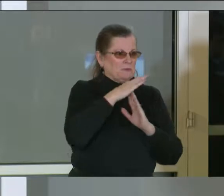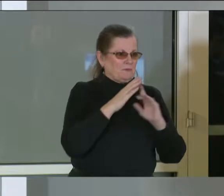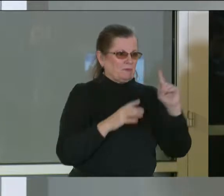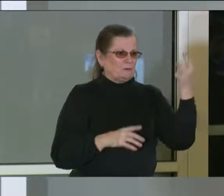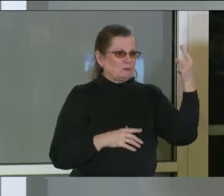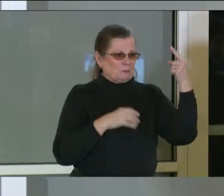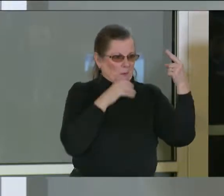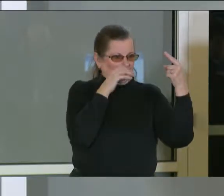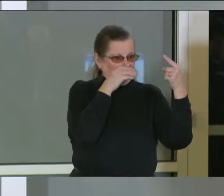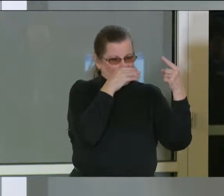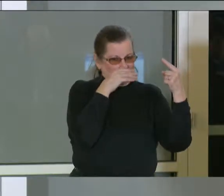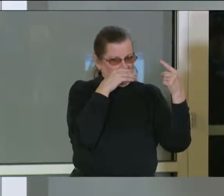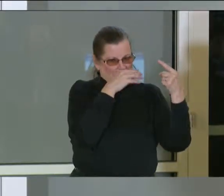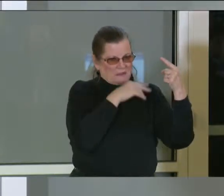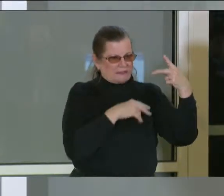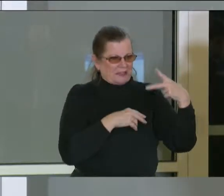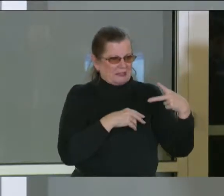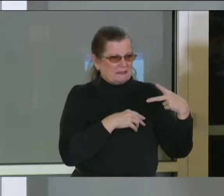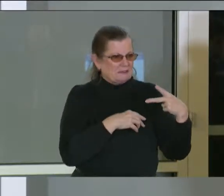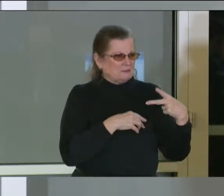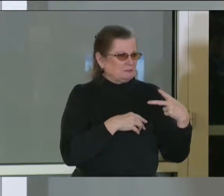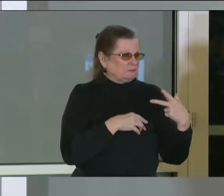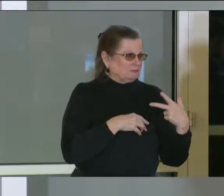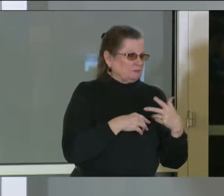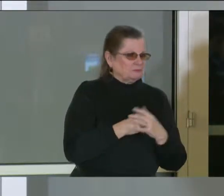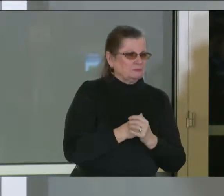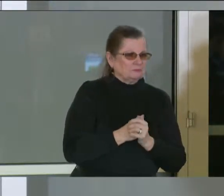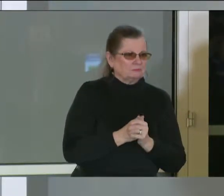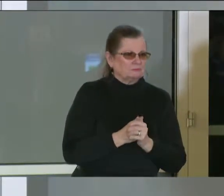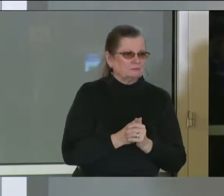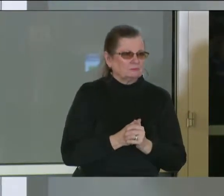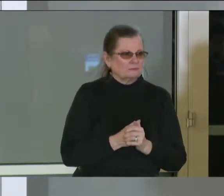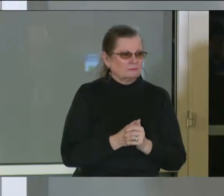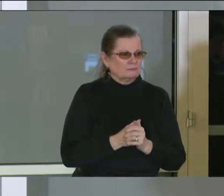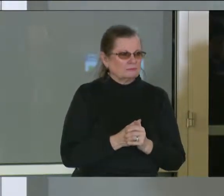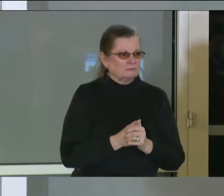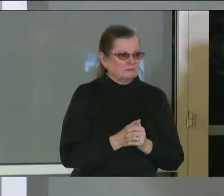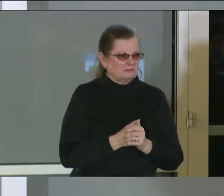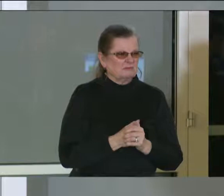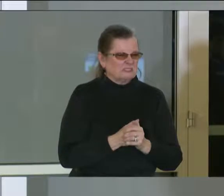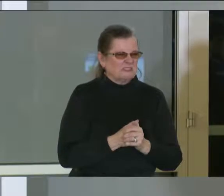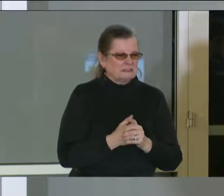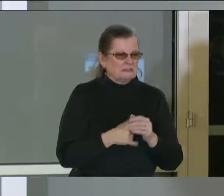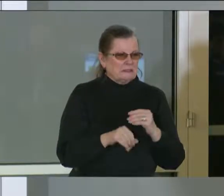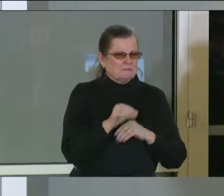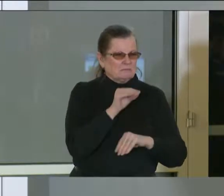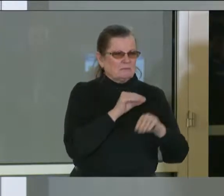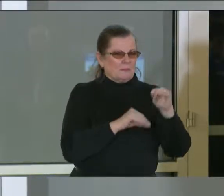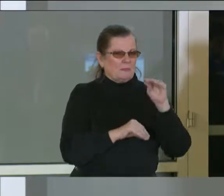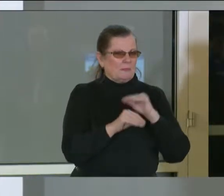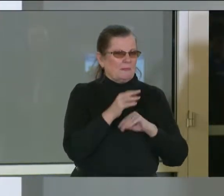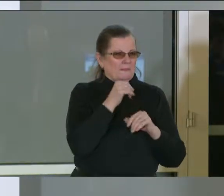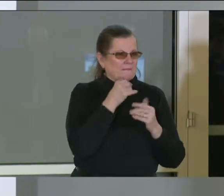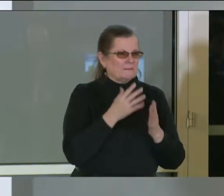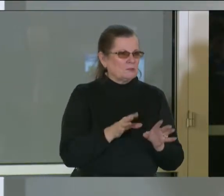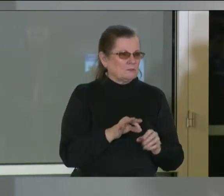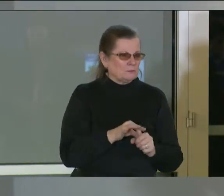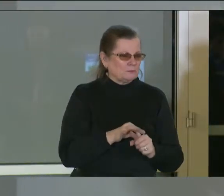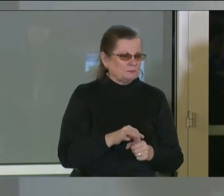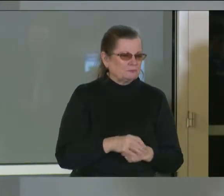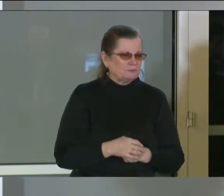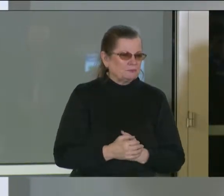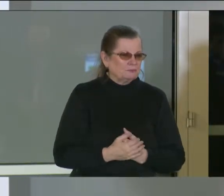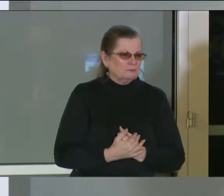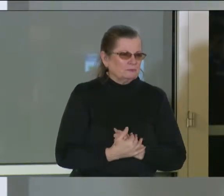I don't want to let you all know till we close the poll. So again, marking, this is